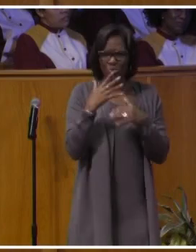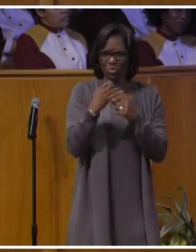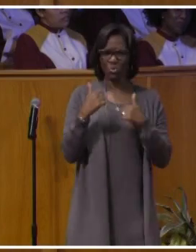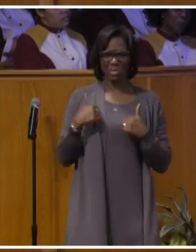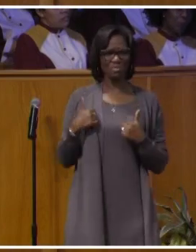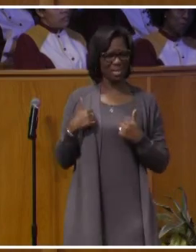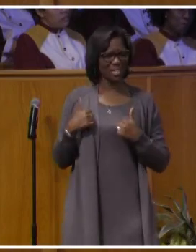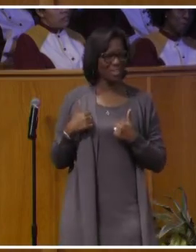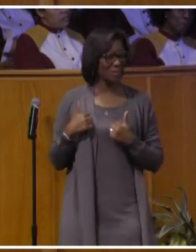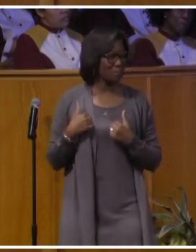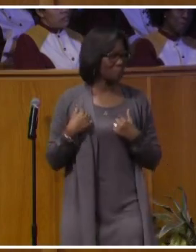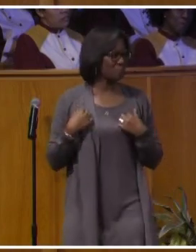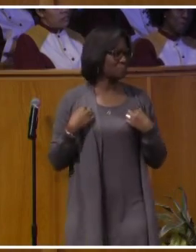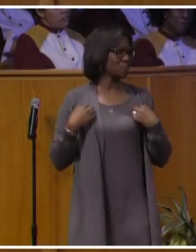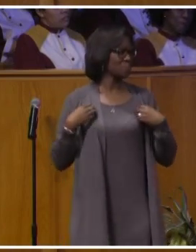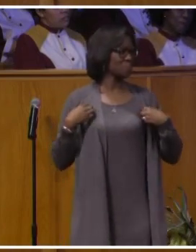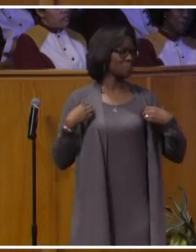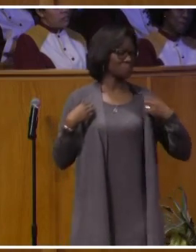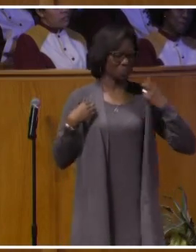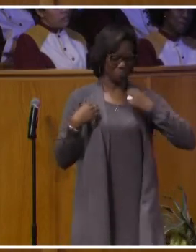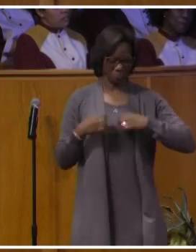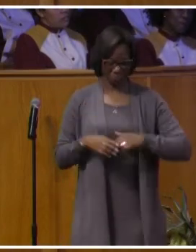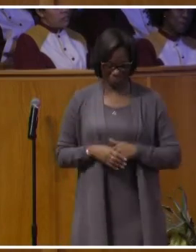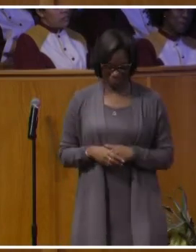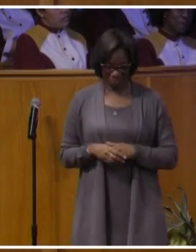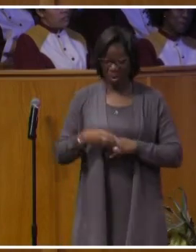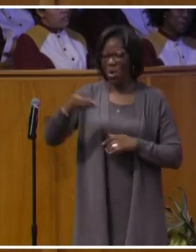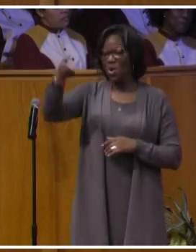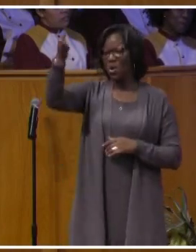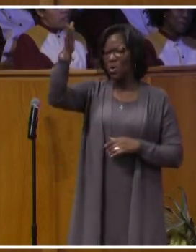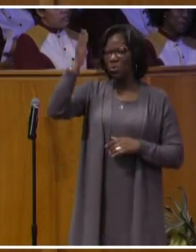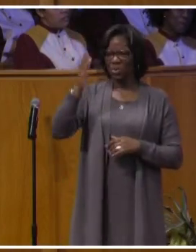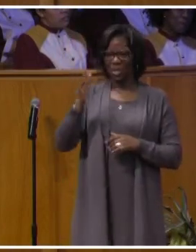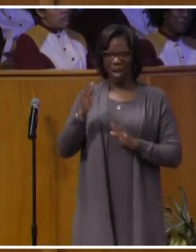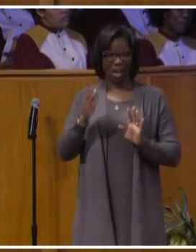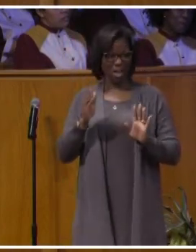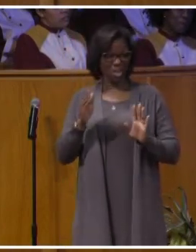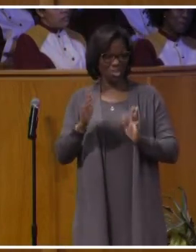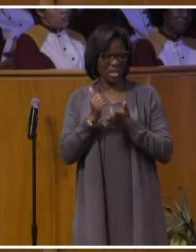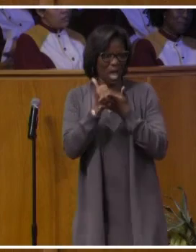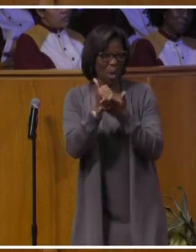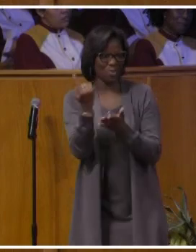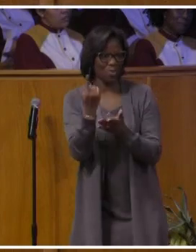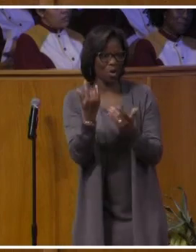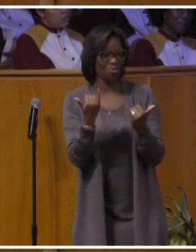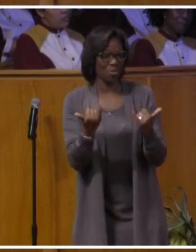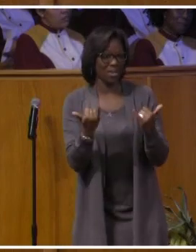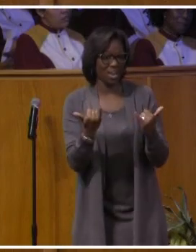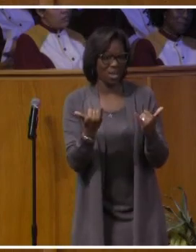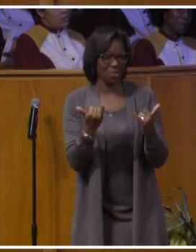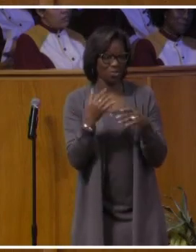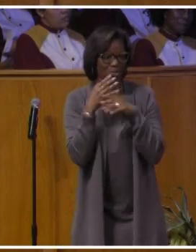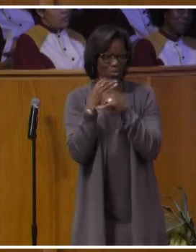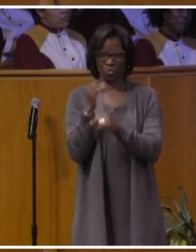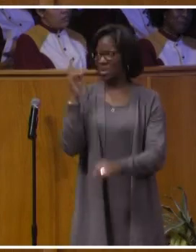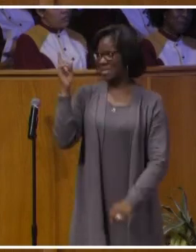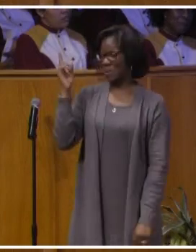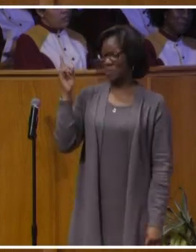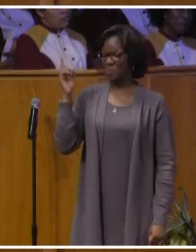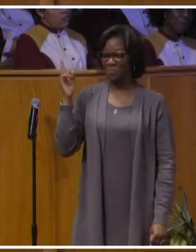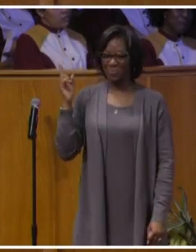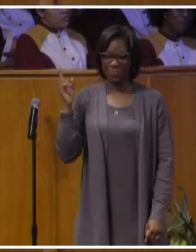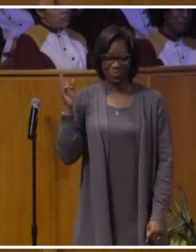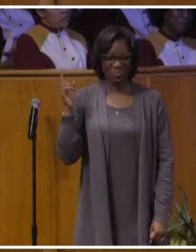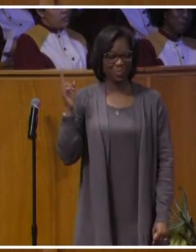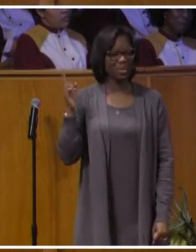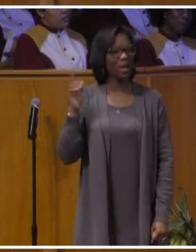me. So watch this. God's about to help somebody right now trust him.